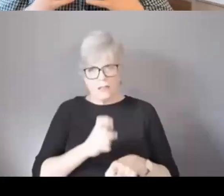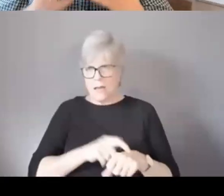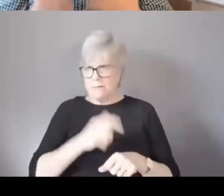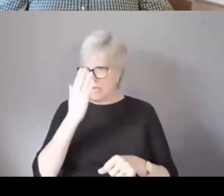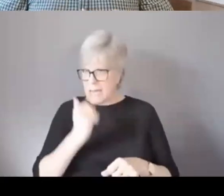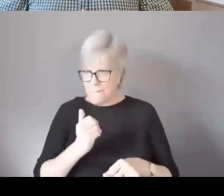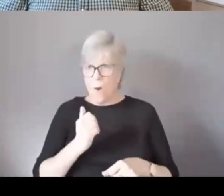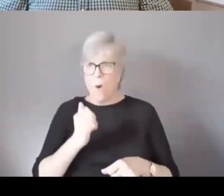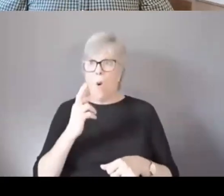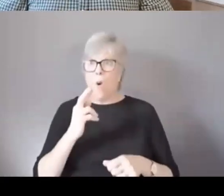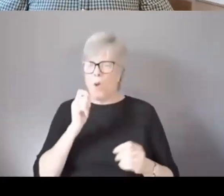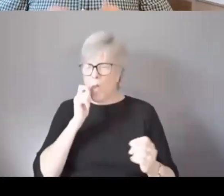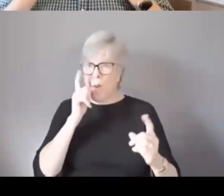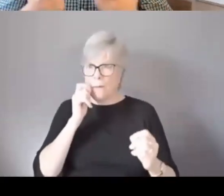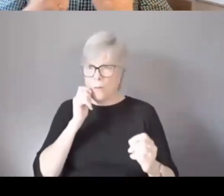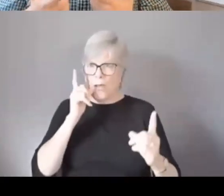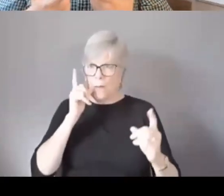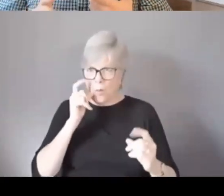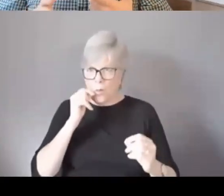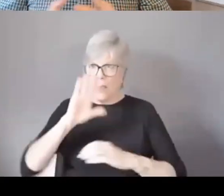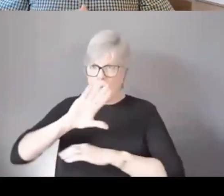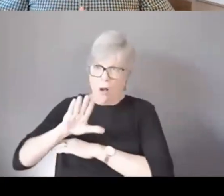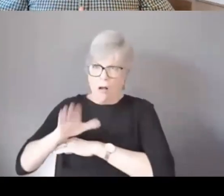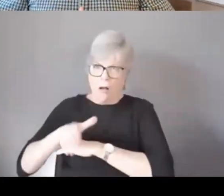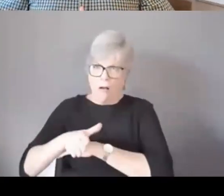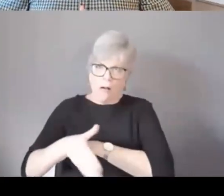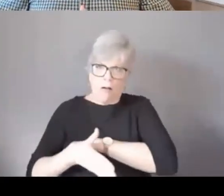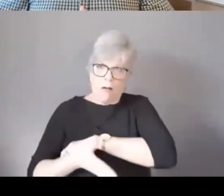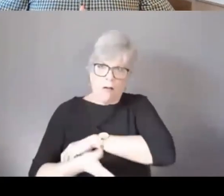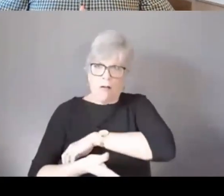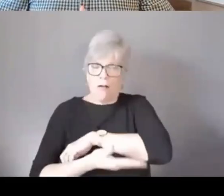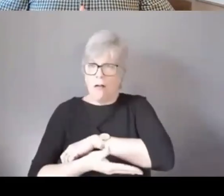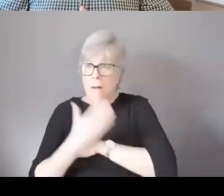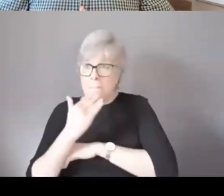or they wake up in the night, right? They might not be having a bad dream, but they wake up anyway.